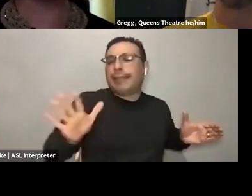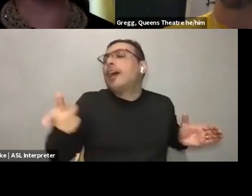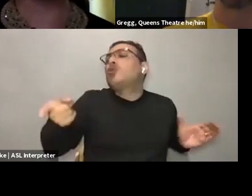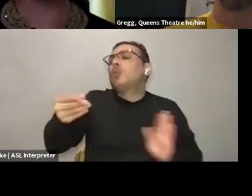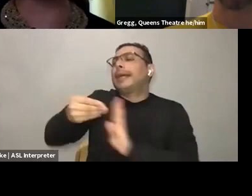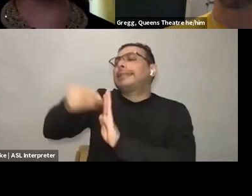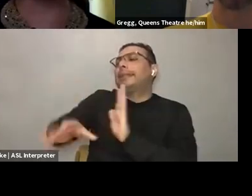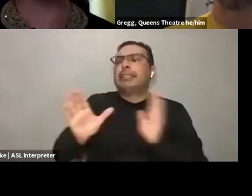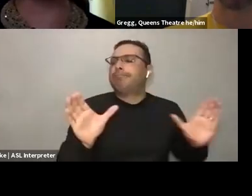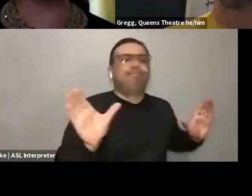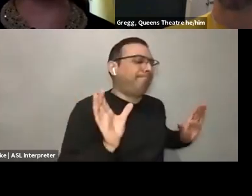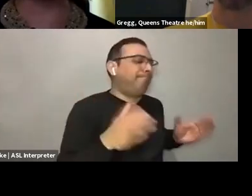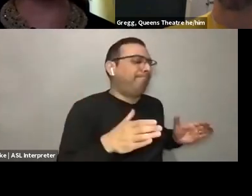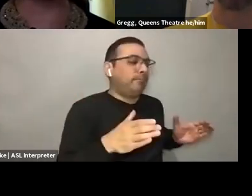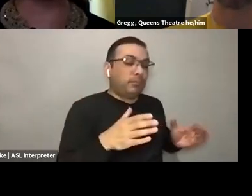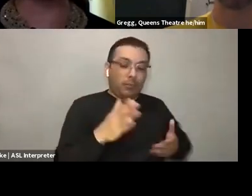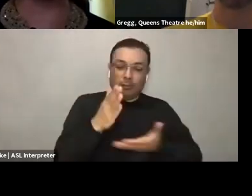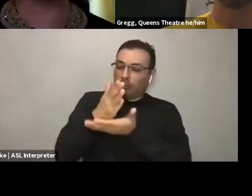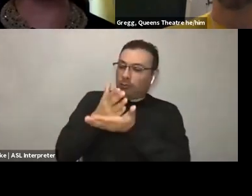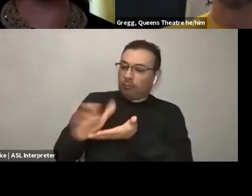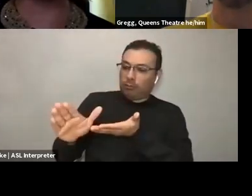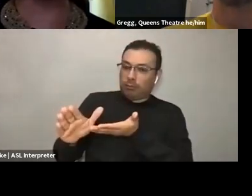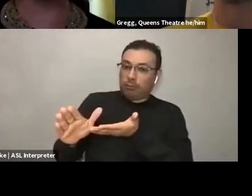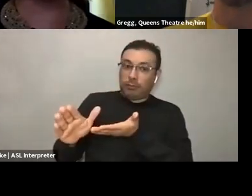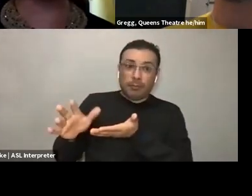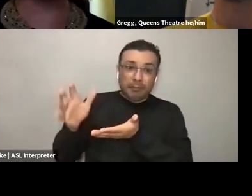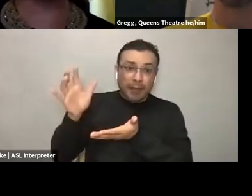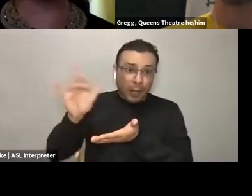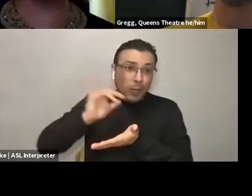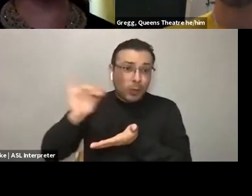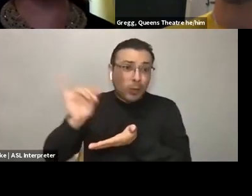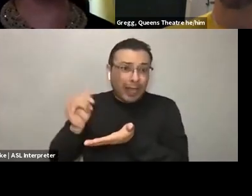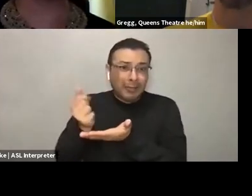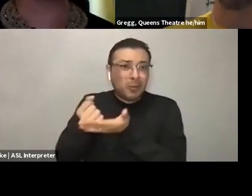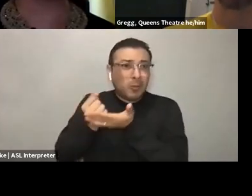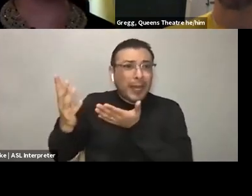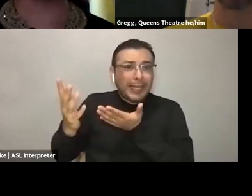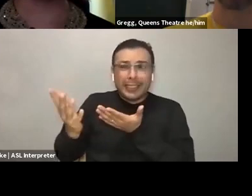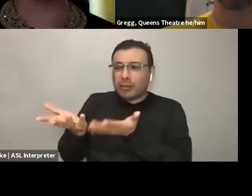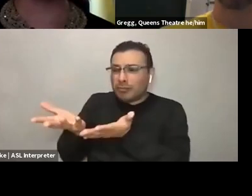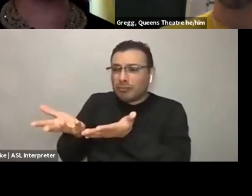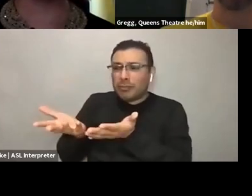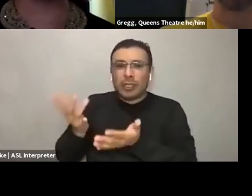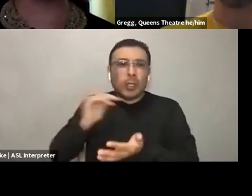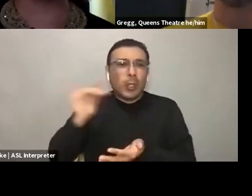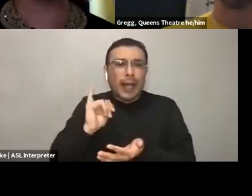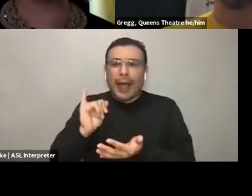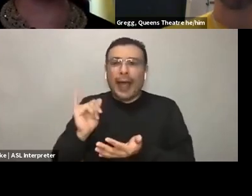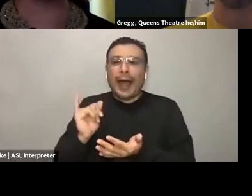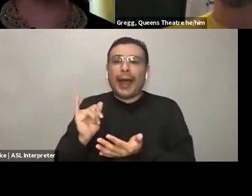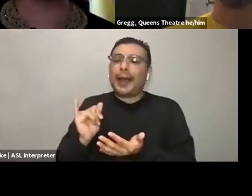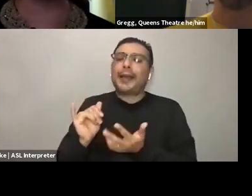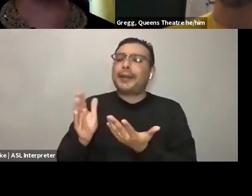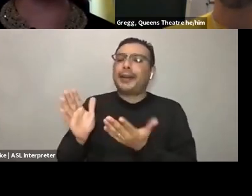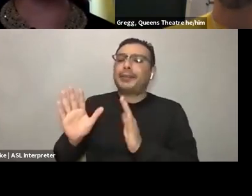from our stages, our spaces, our workforces, right? budgets of that budgets are value statements, right? So